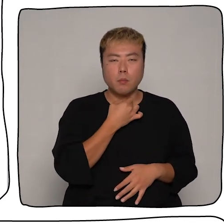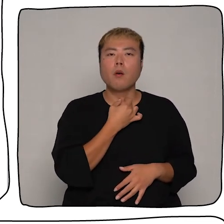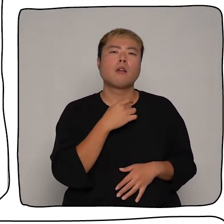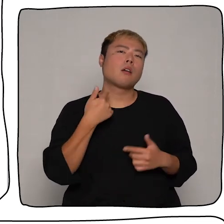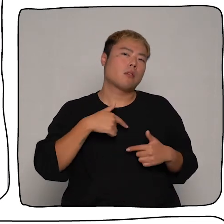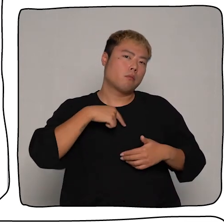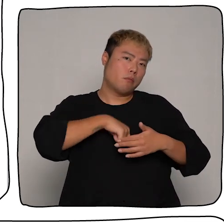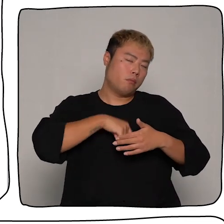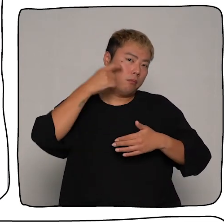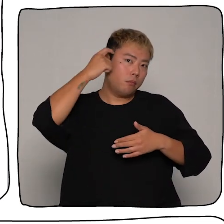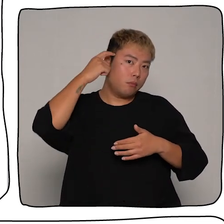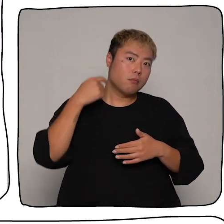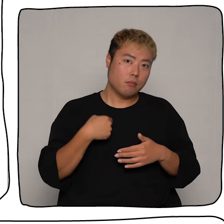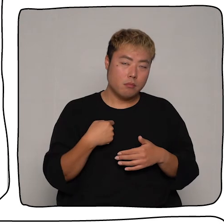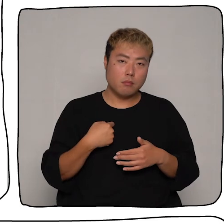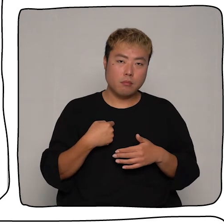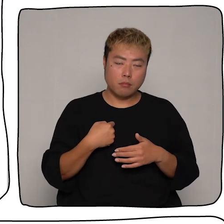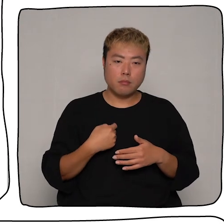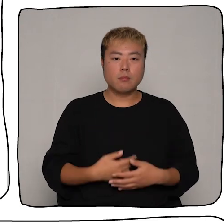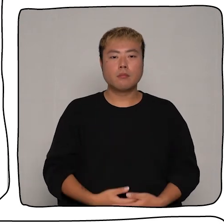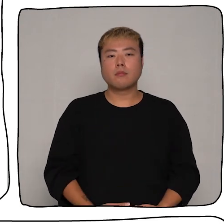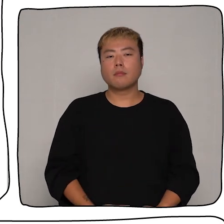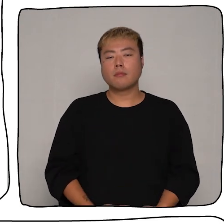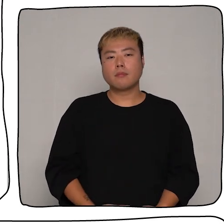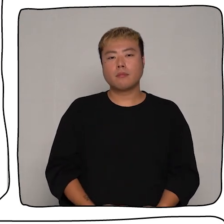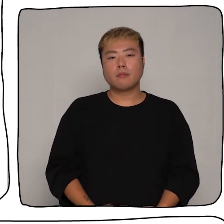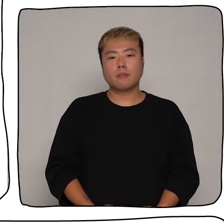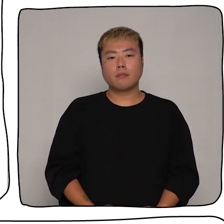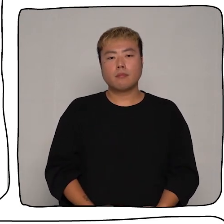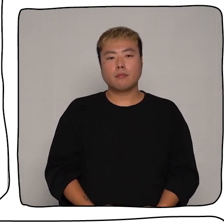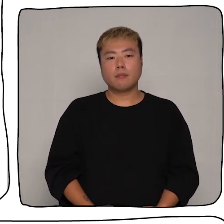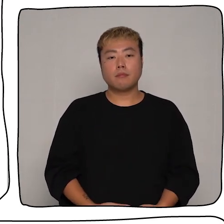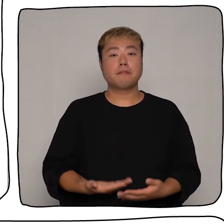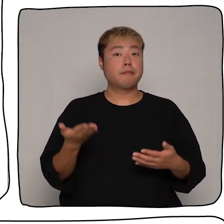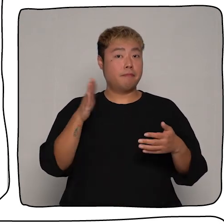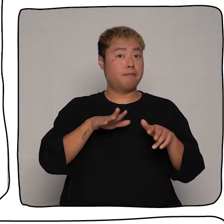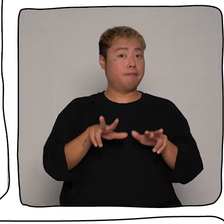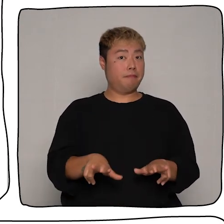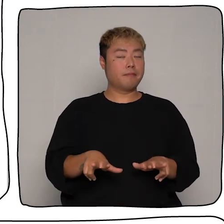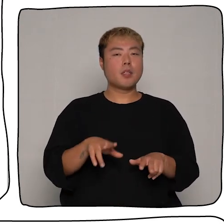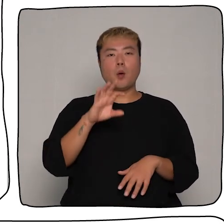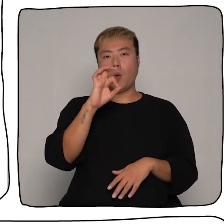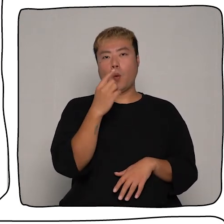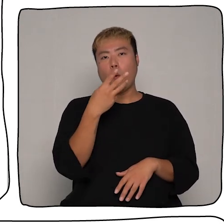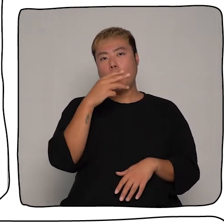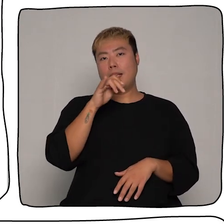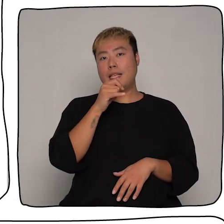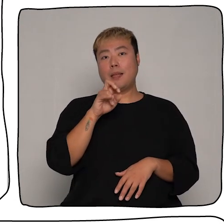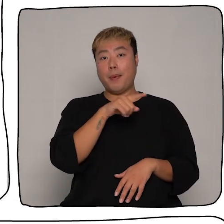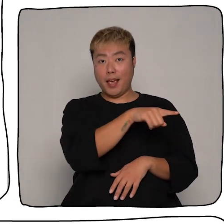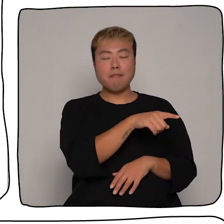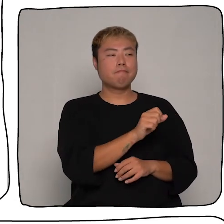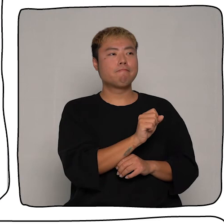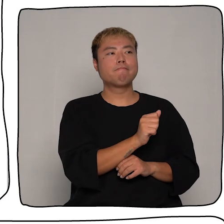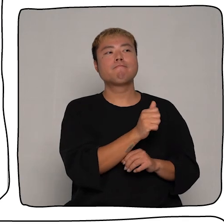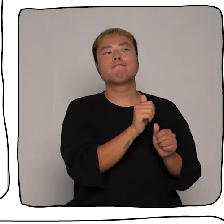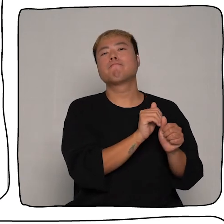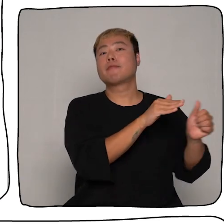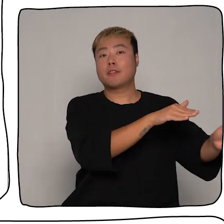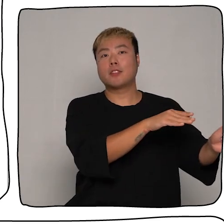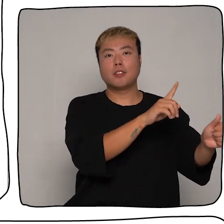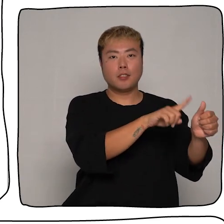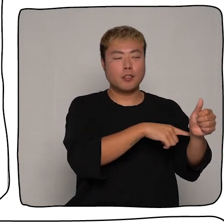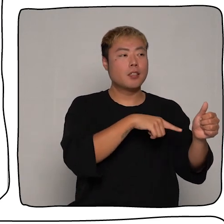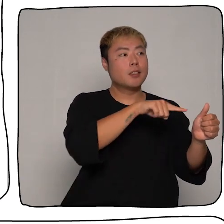wanted someone to touch my presence. Now, using orihime, I am able to have